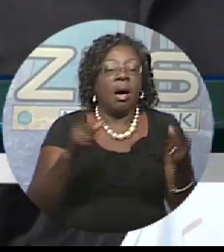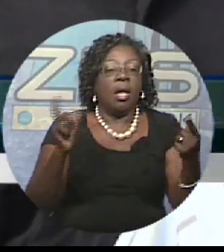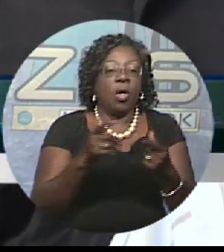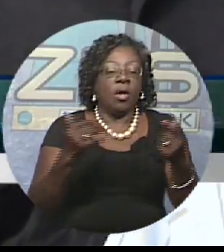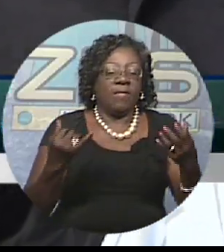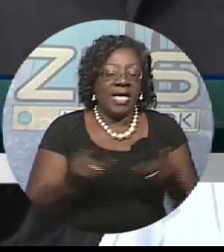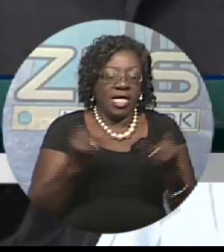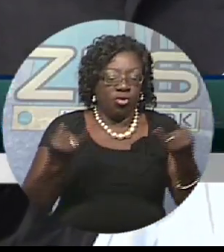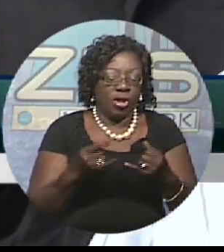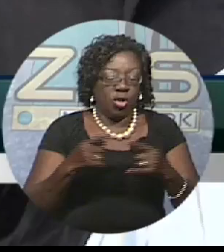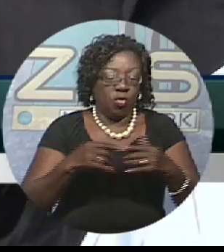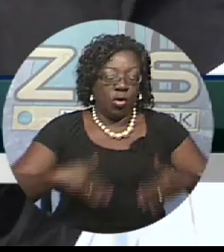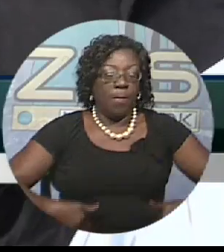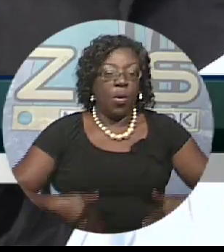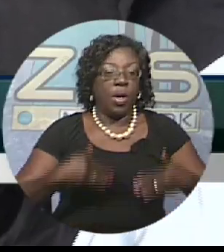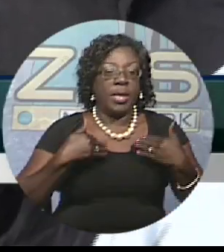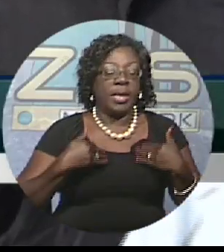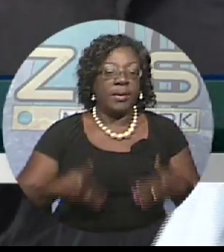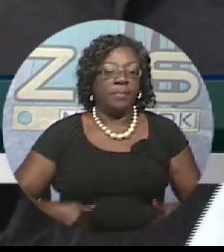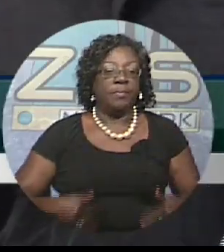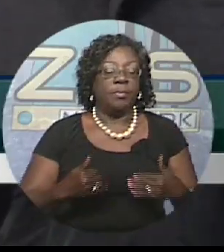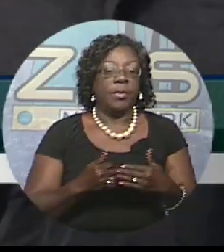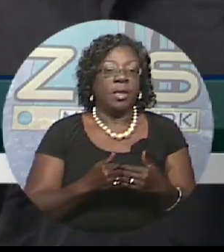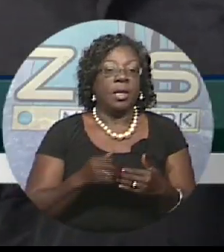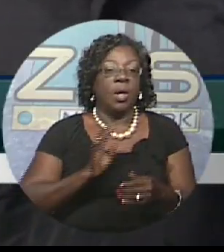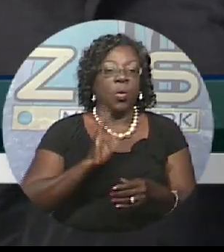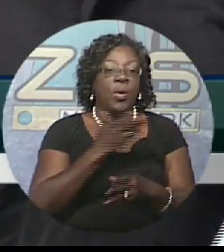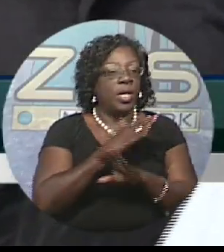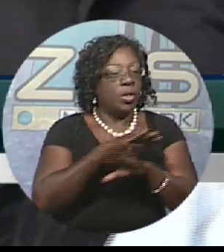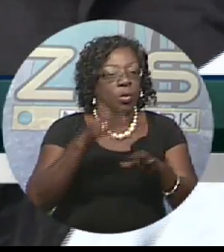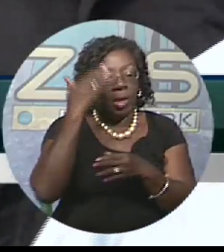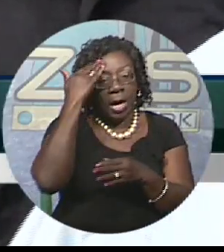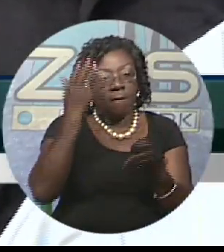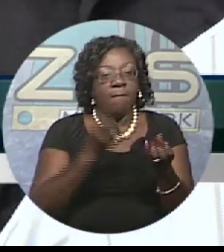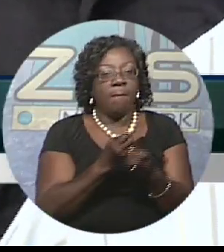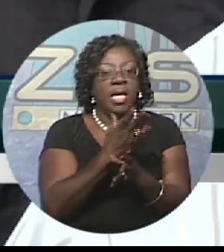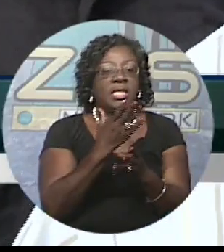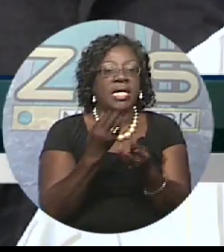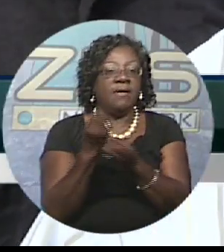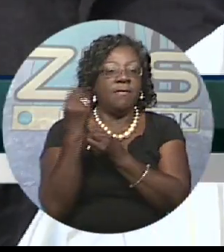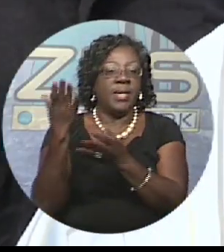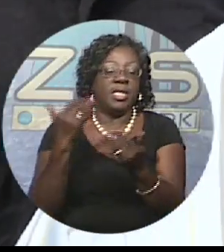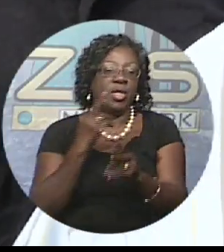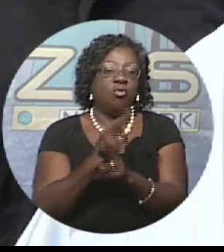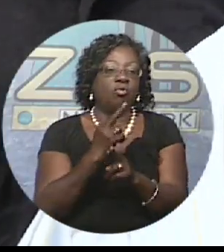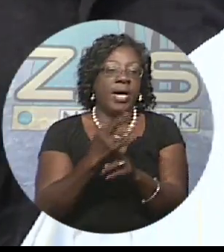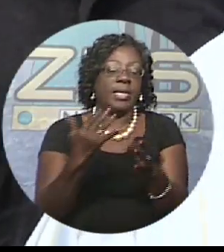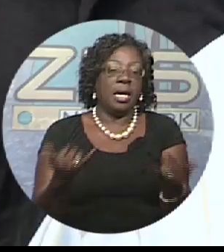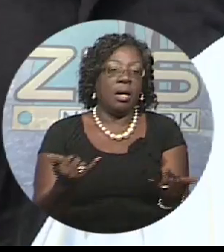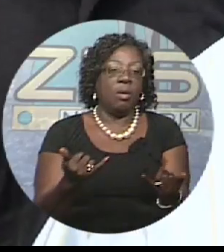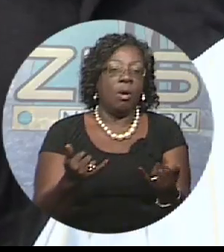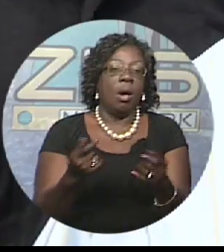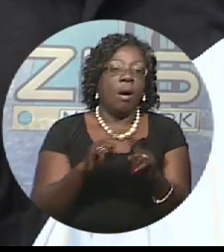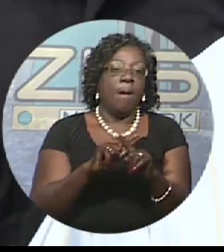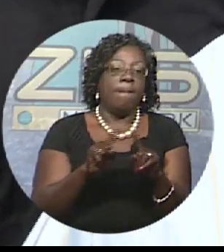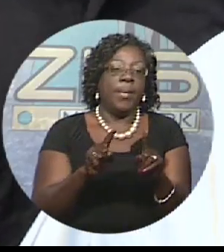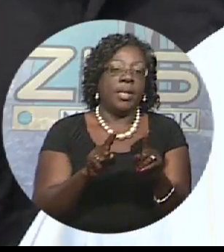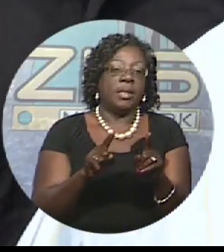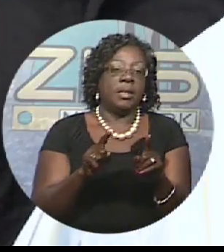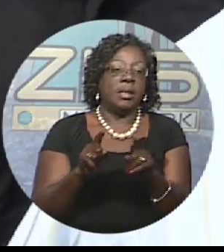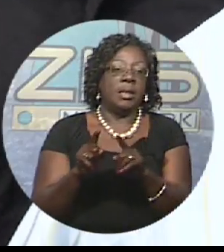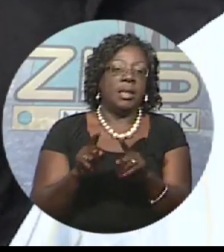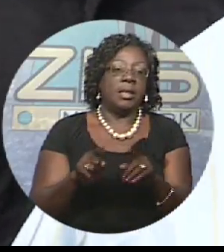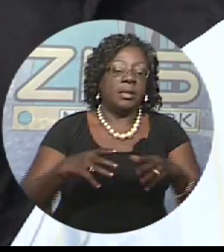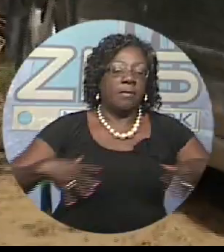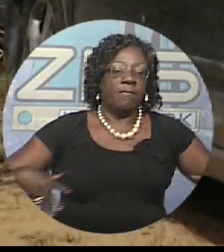of this victim. We do not have much information at this very moment, but it's a